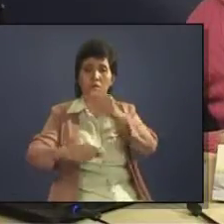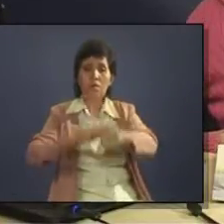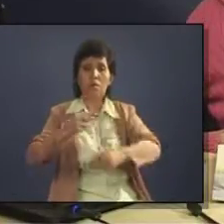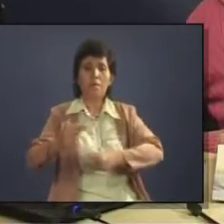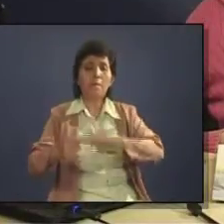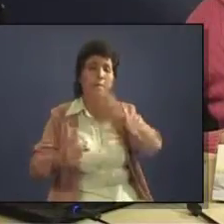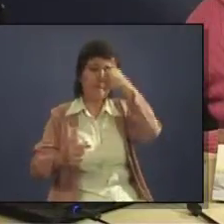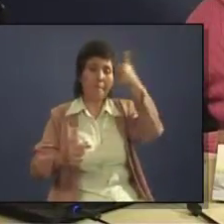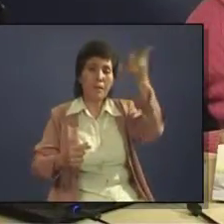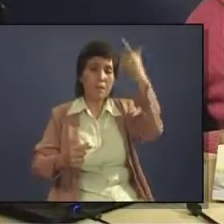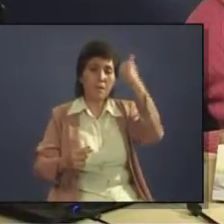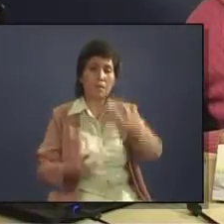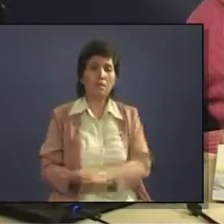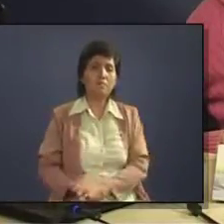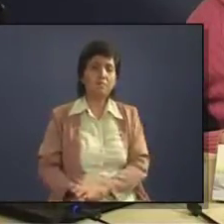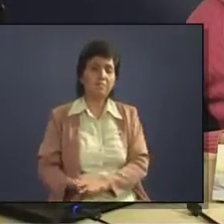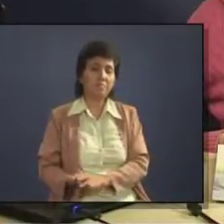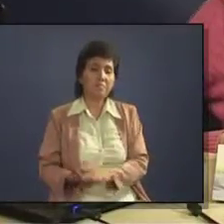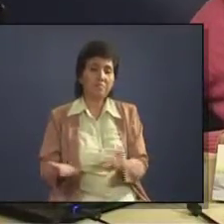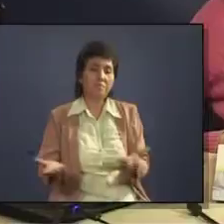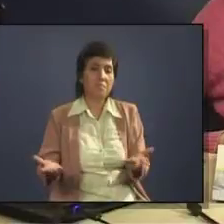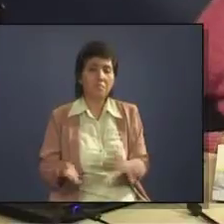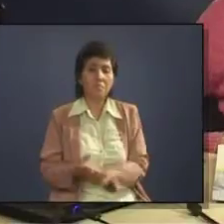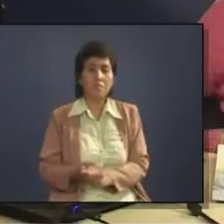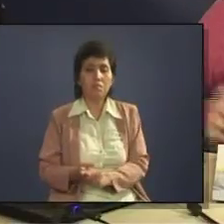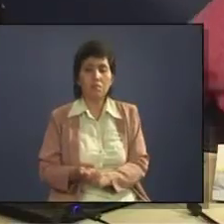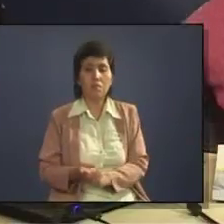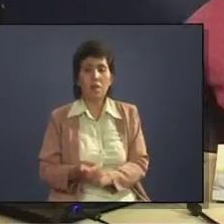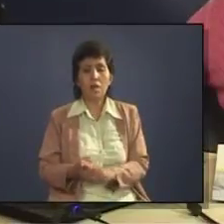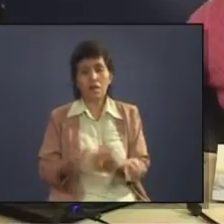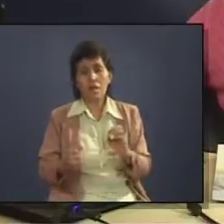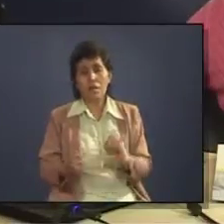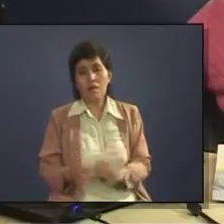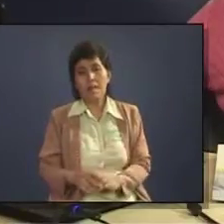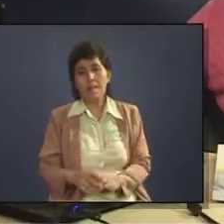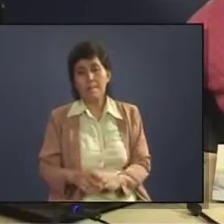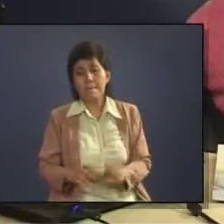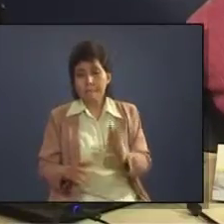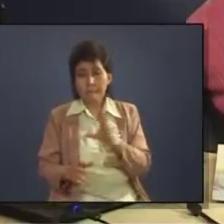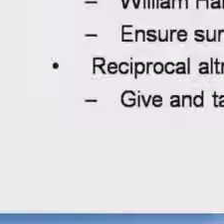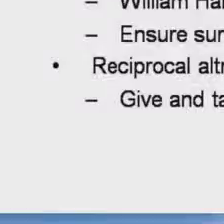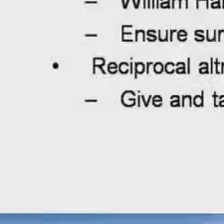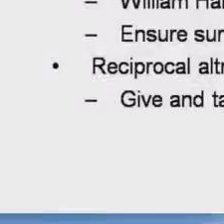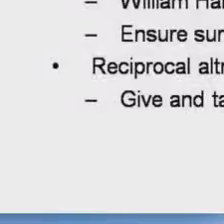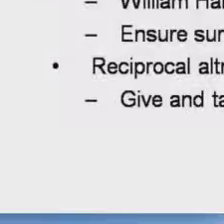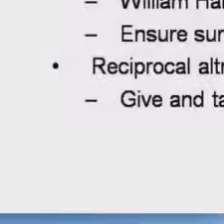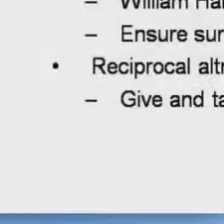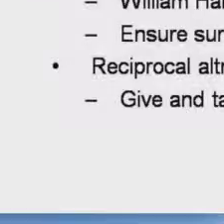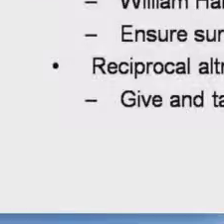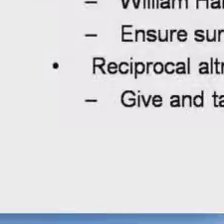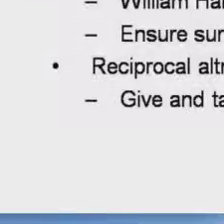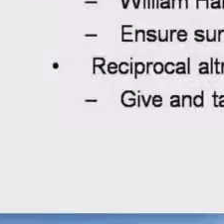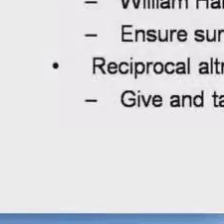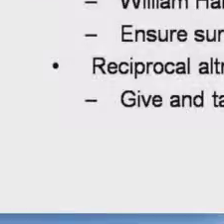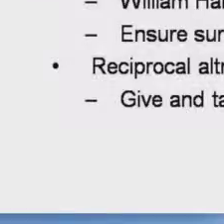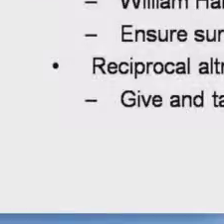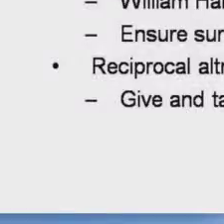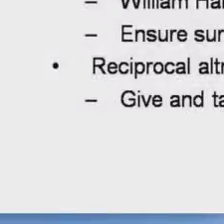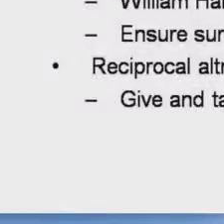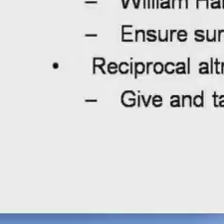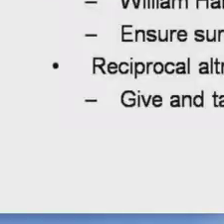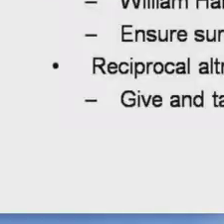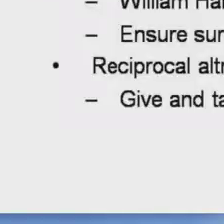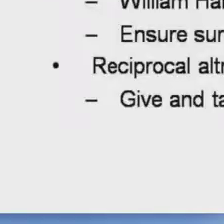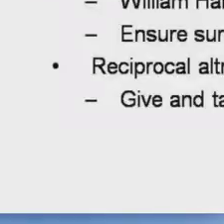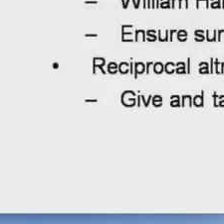other generation. It is natural. It's very natural. Okay, and also the reciprocal altruism, which means give